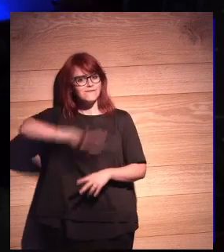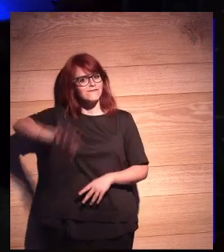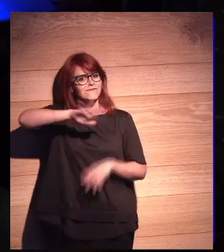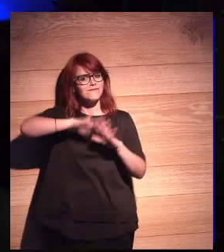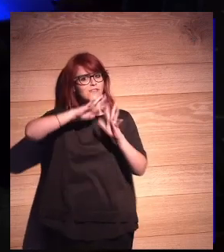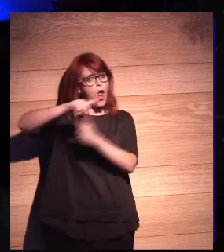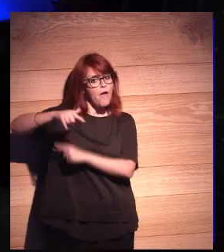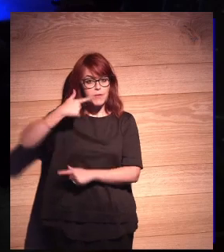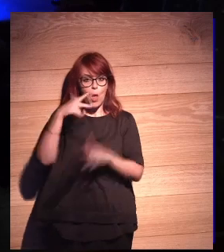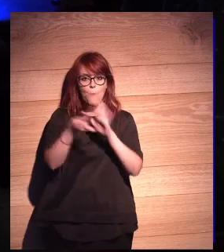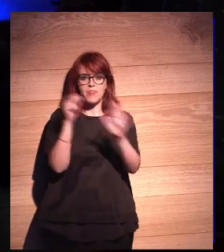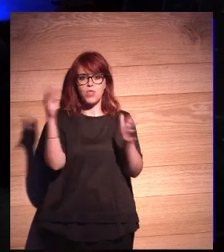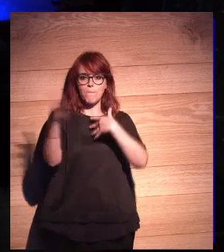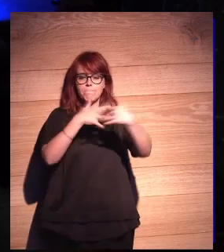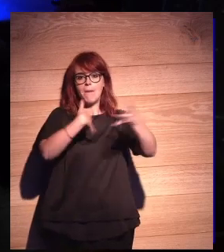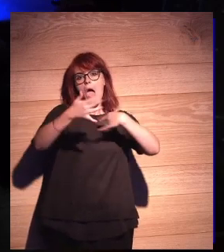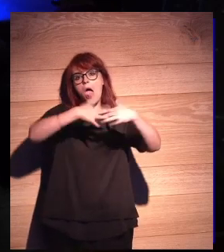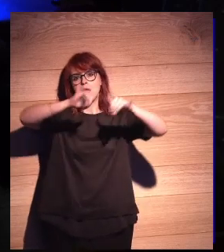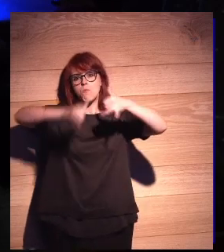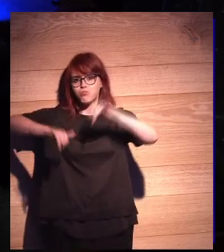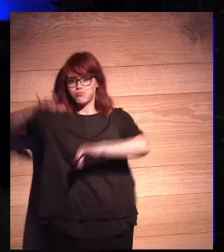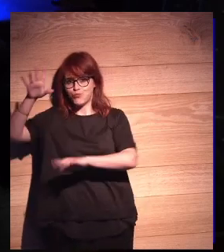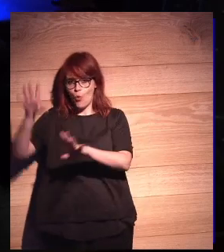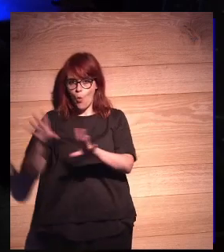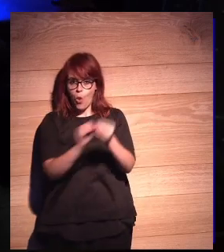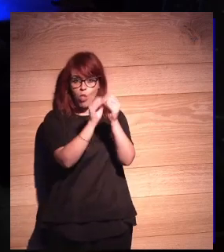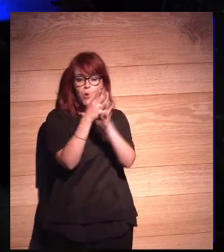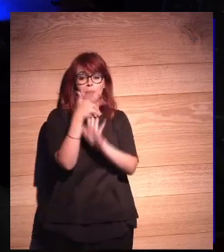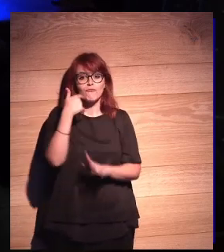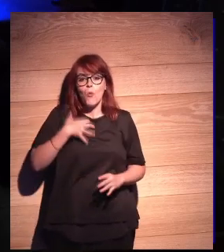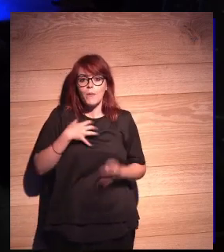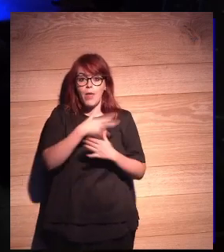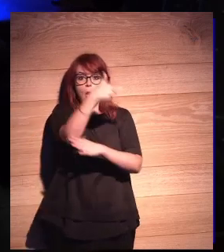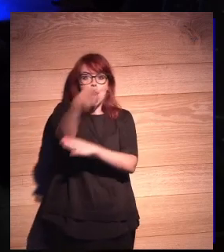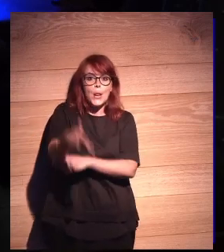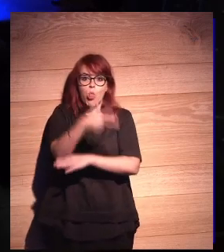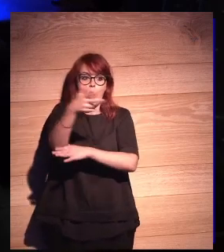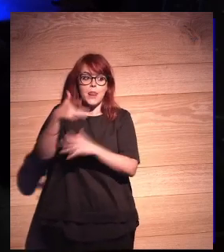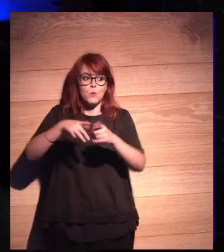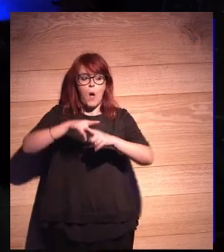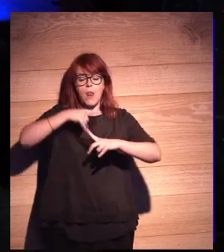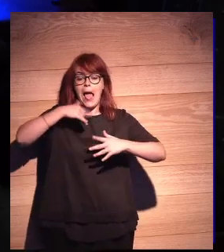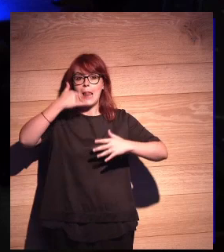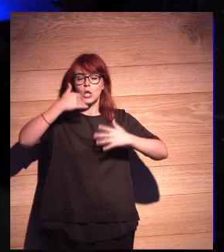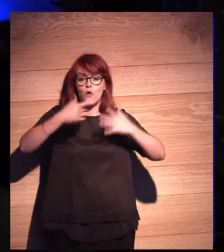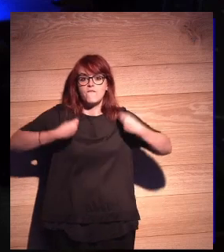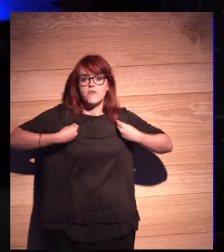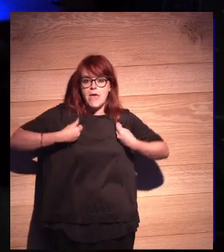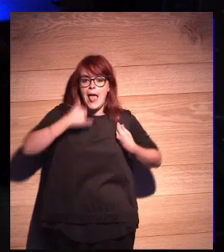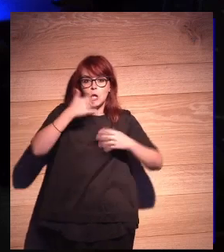Geographic for video. Very much manipulated, of course, but I cannot